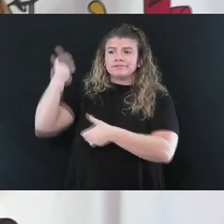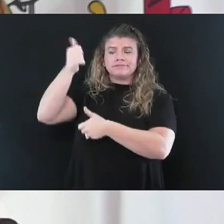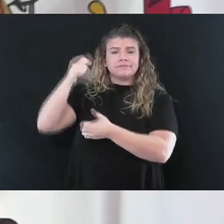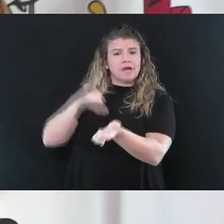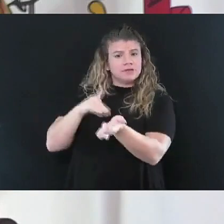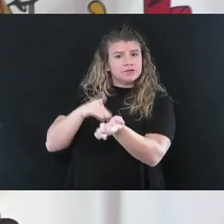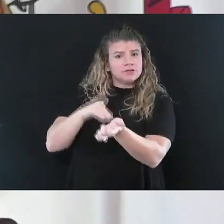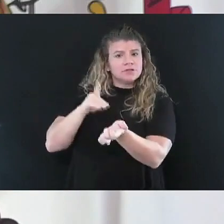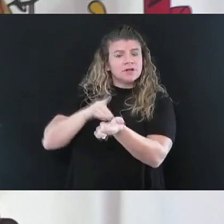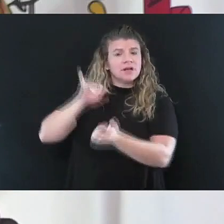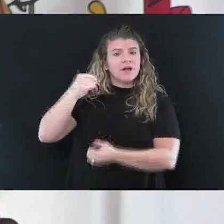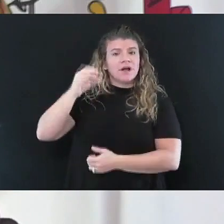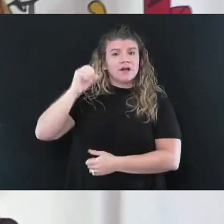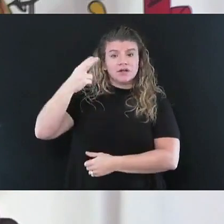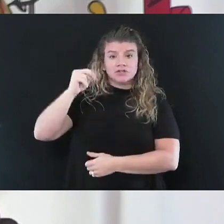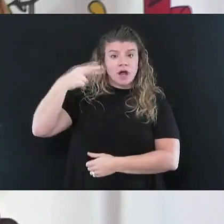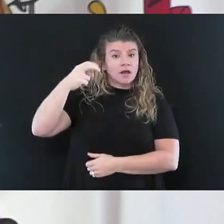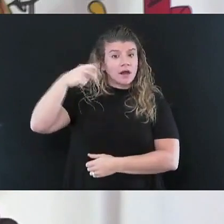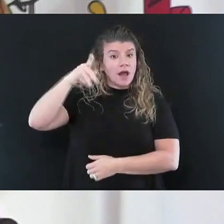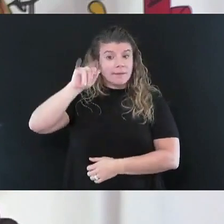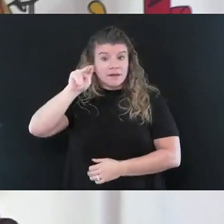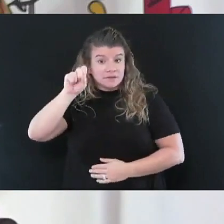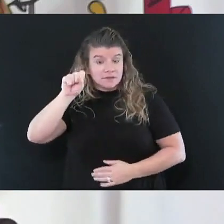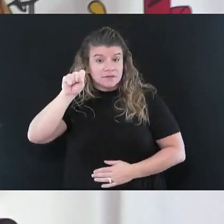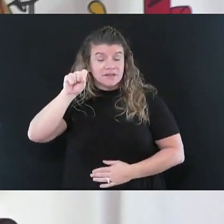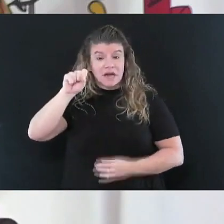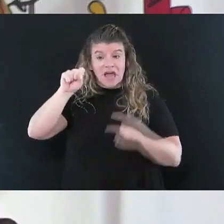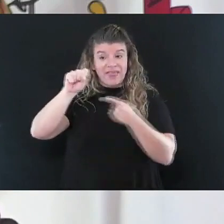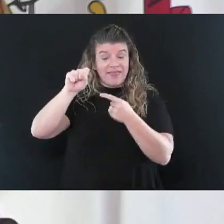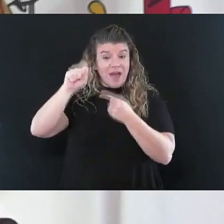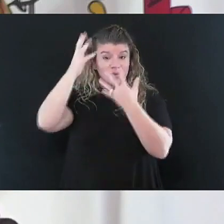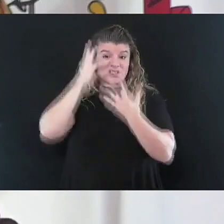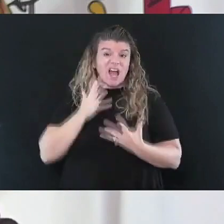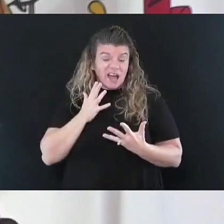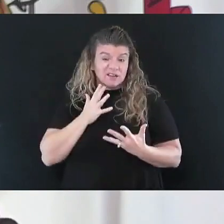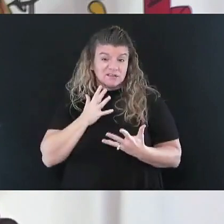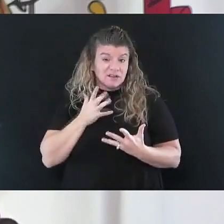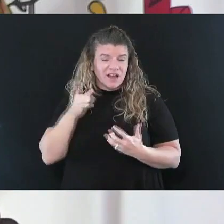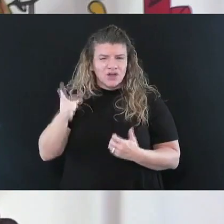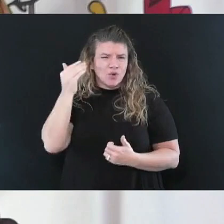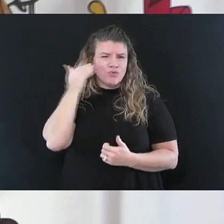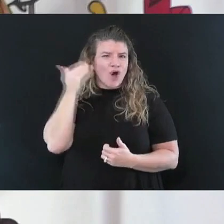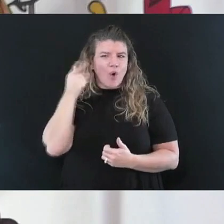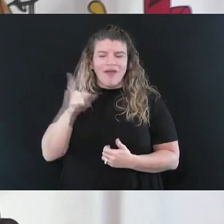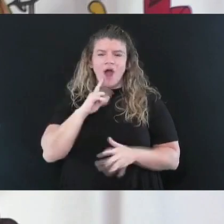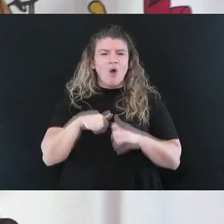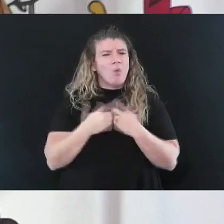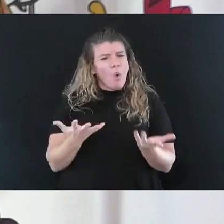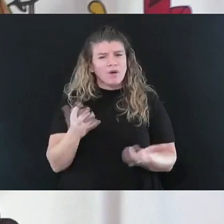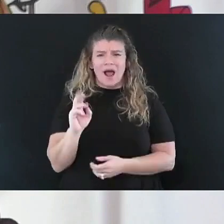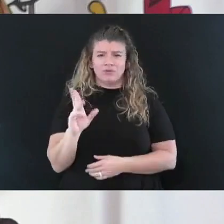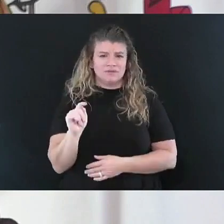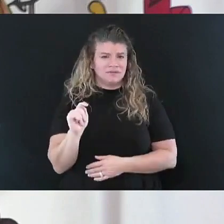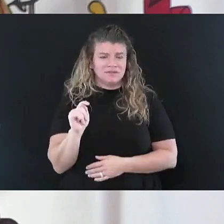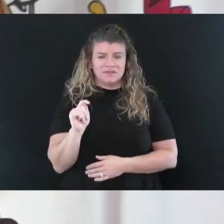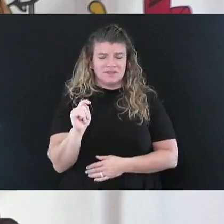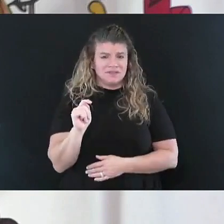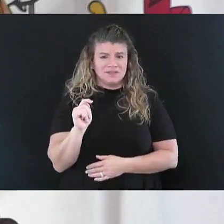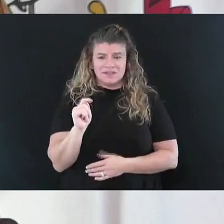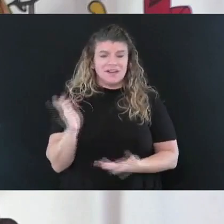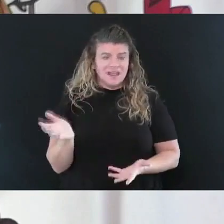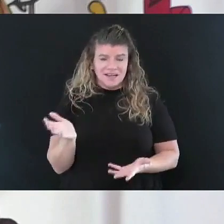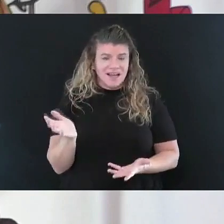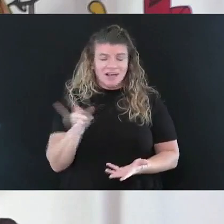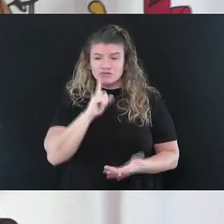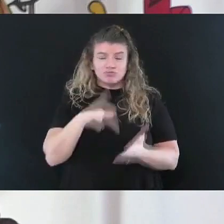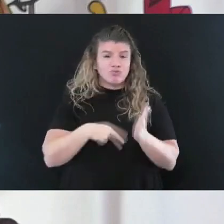everything at Johns Hopkins, and they said they were sad, and you could tell that they were worn out. And you could tell really and